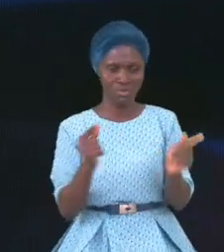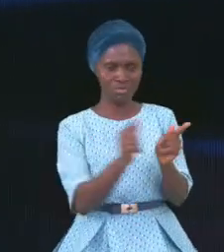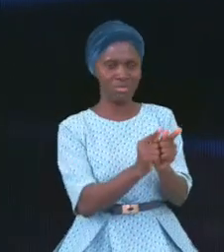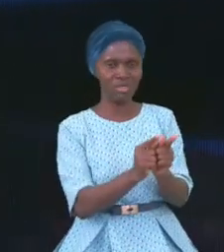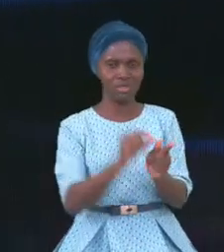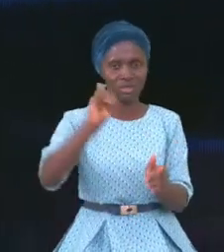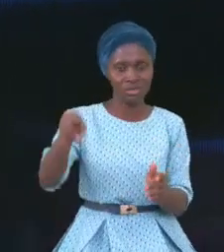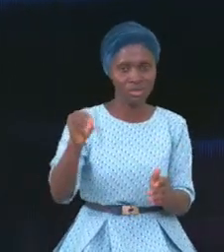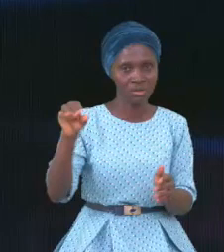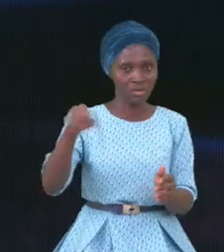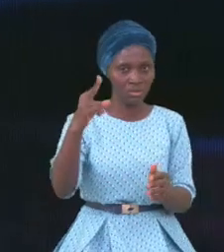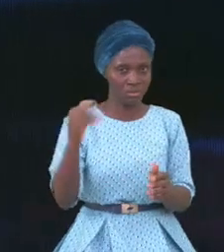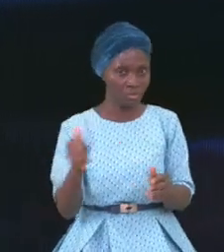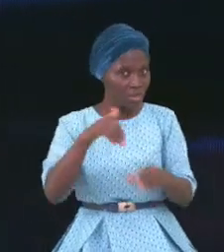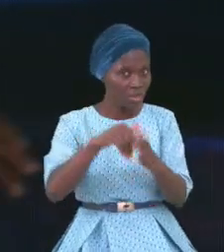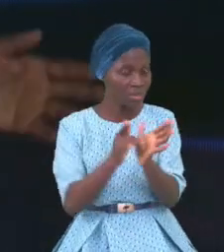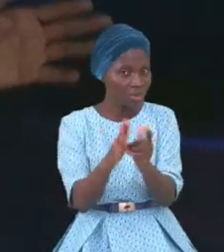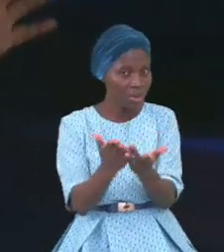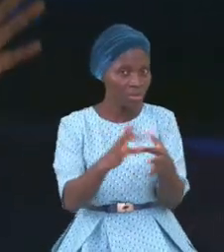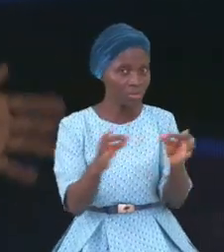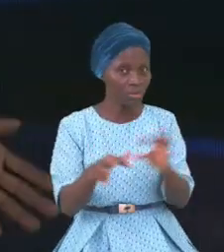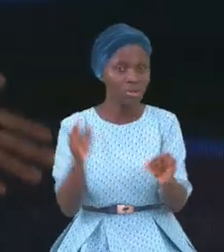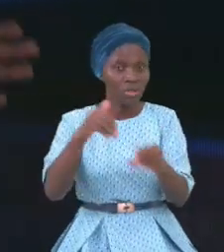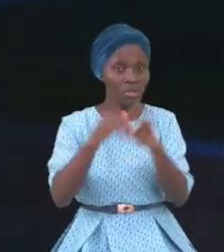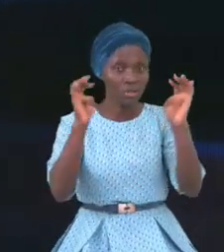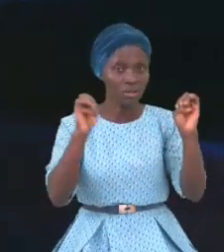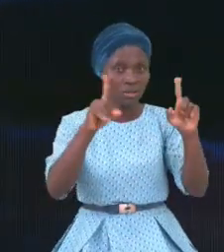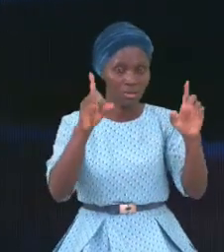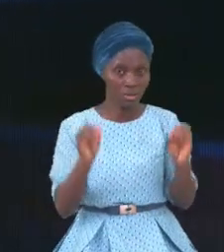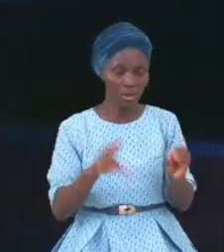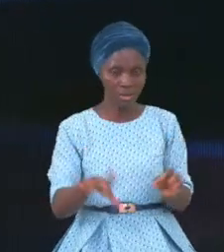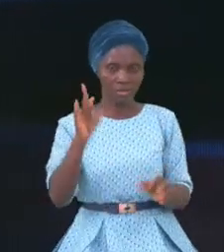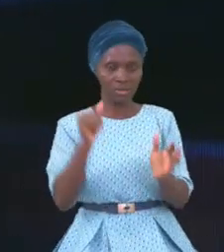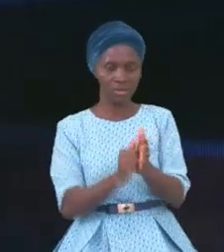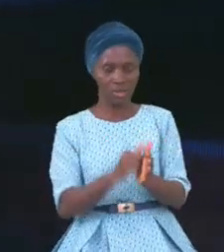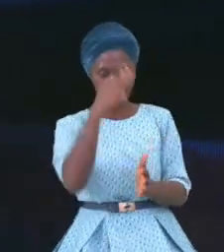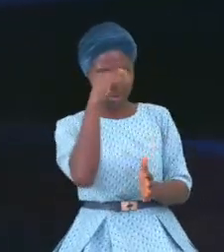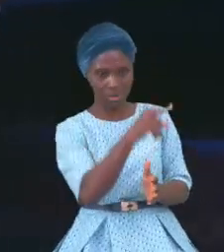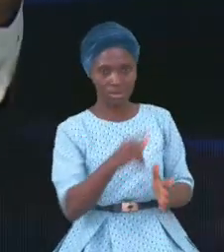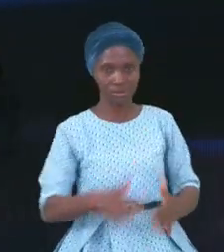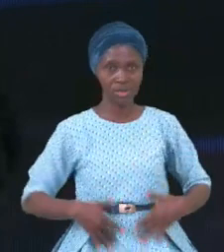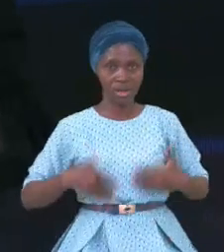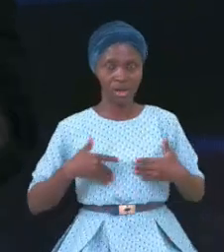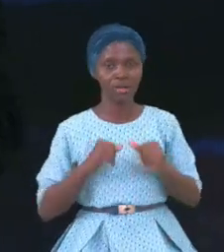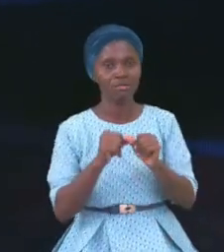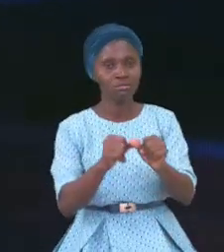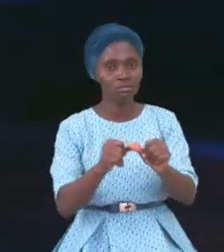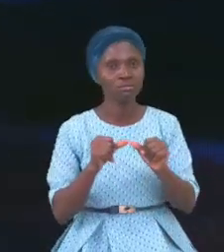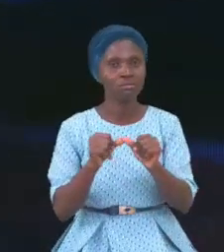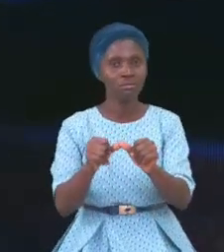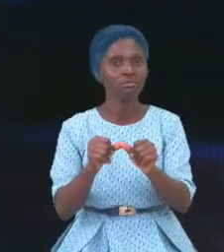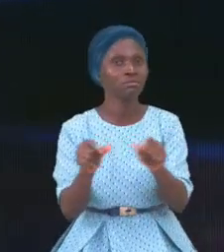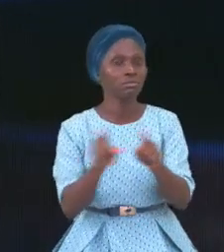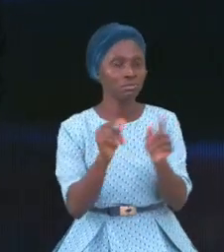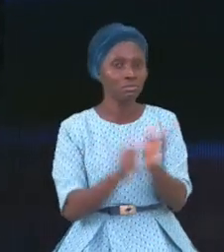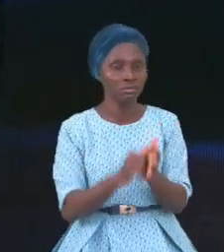the Bible, in Exodus, and then you find out his life going on and going on and going on. His